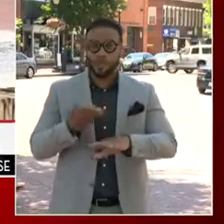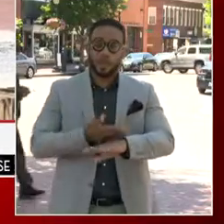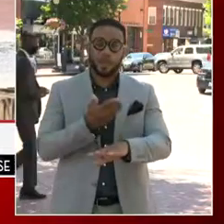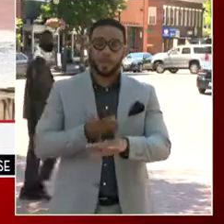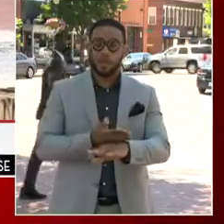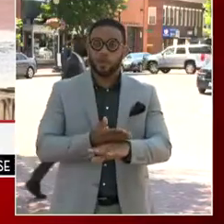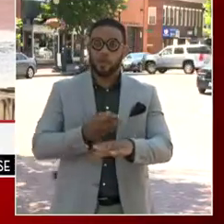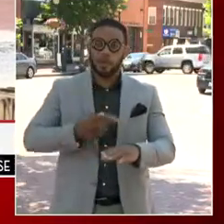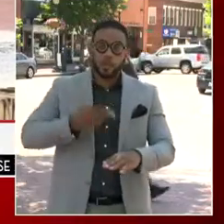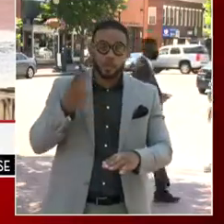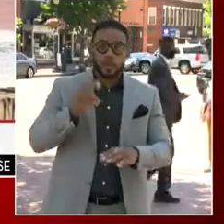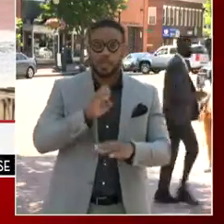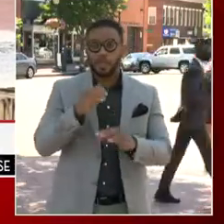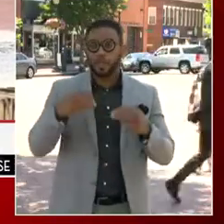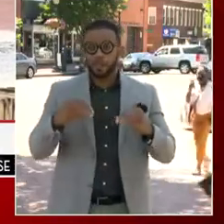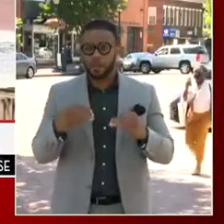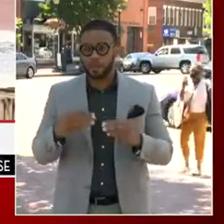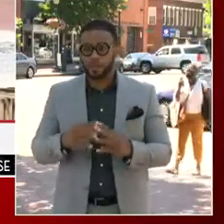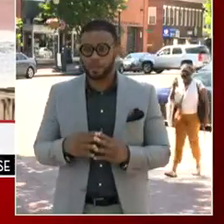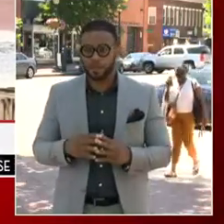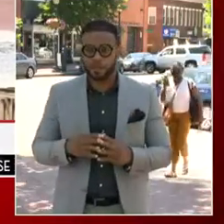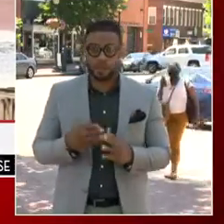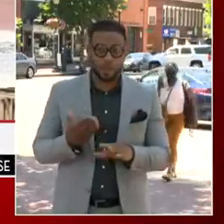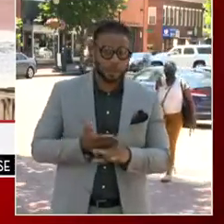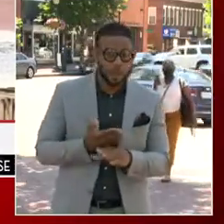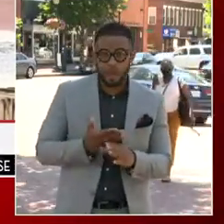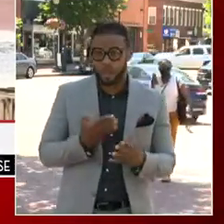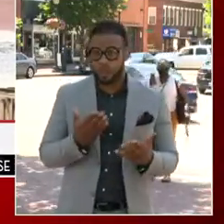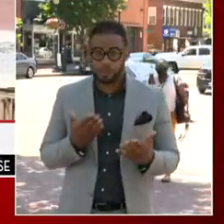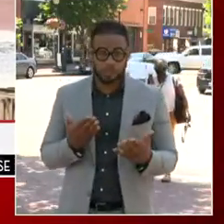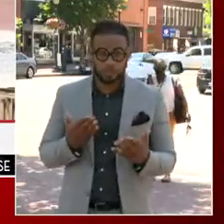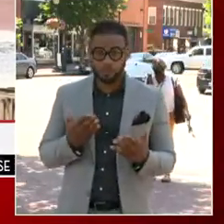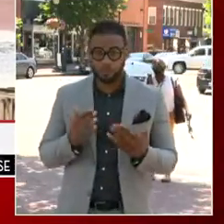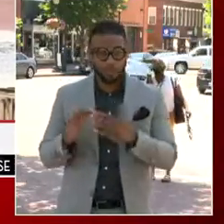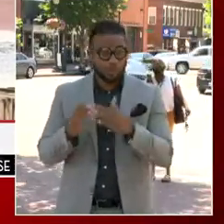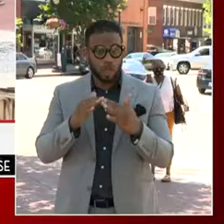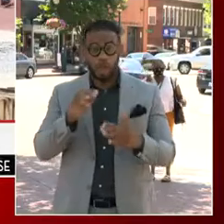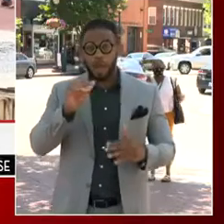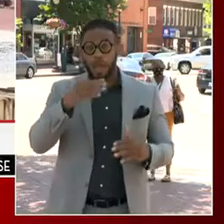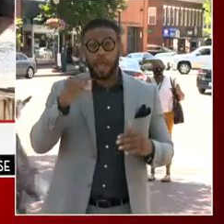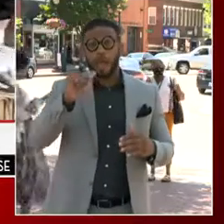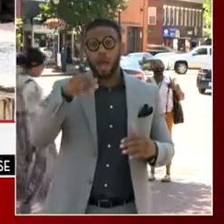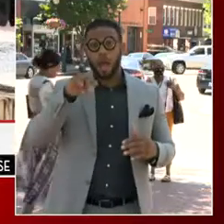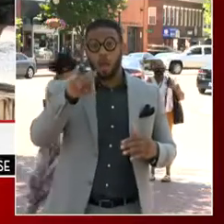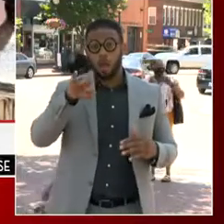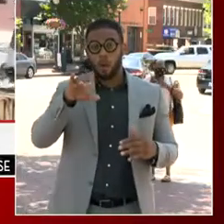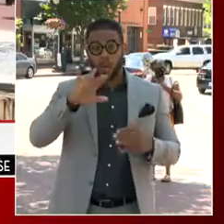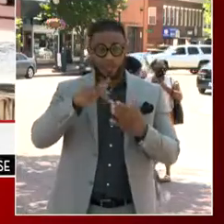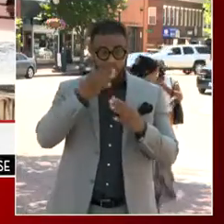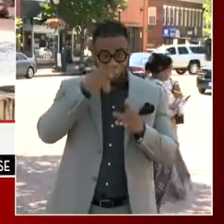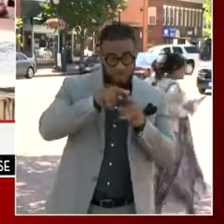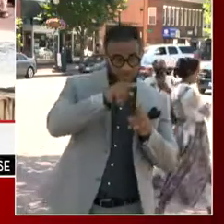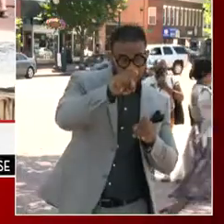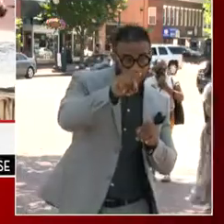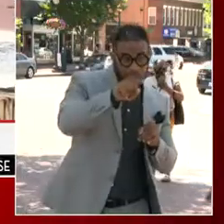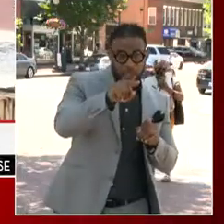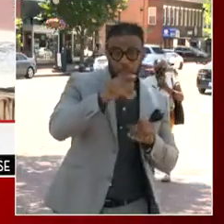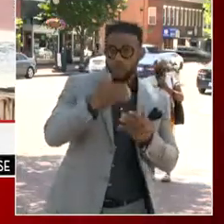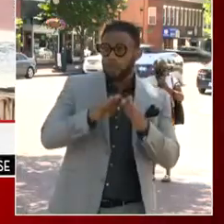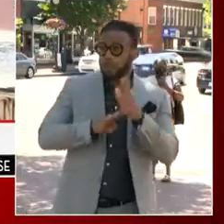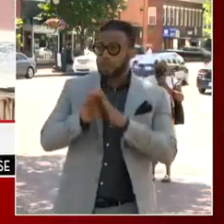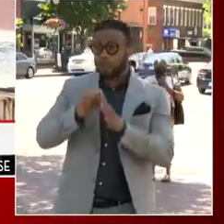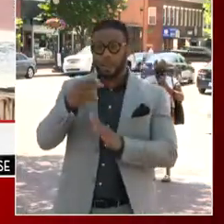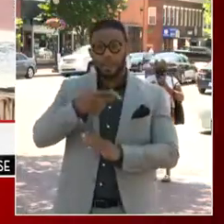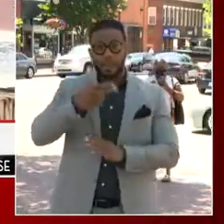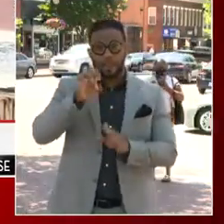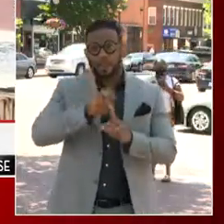improving historic Eastern Market, modernizing the Rumsey Aquatic Center, and redeveloping the Hill East, as